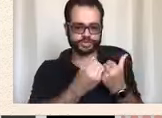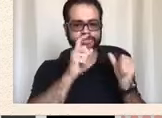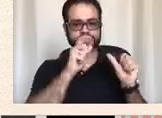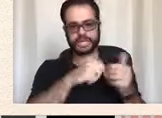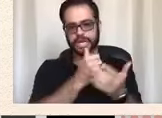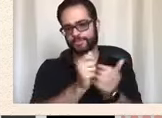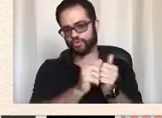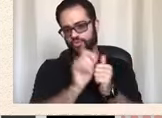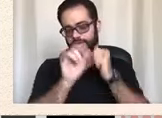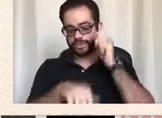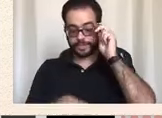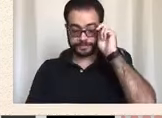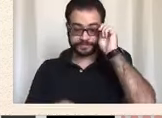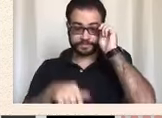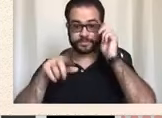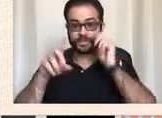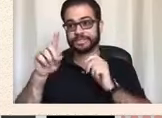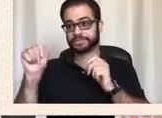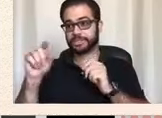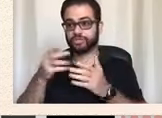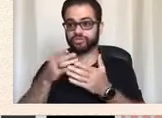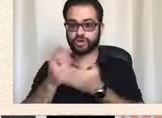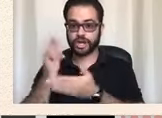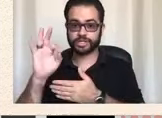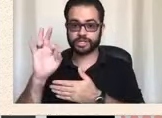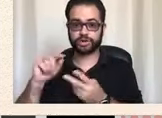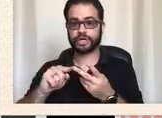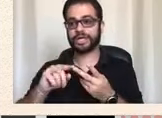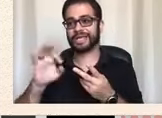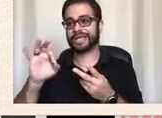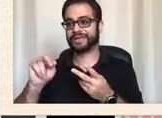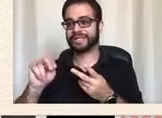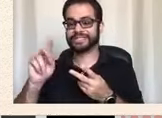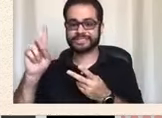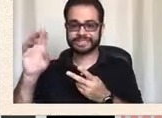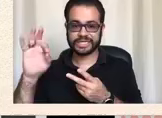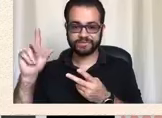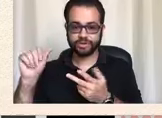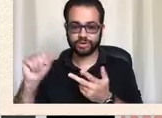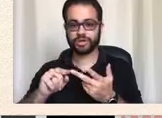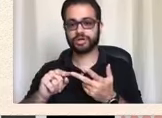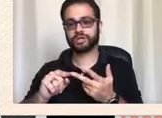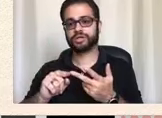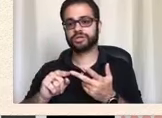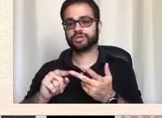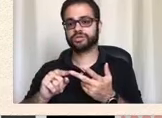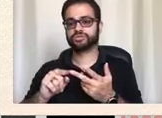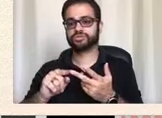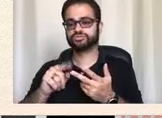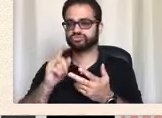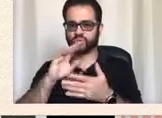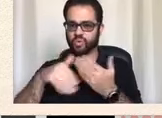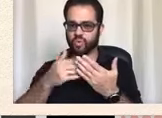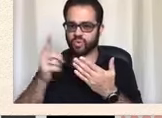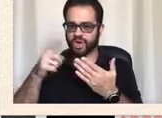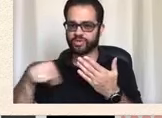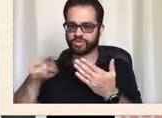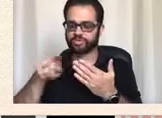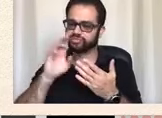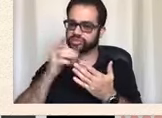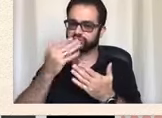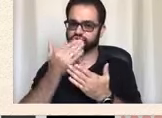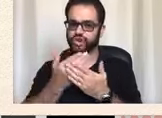Disability Rights Florida, FND of Florida, Rights Law, if you ever get a chance to go to Rights Law, those are really good. So those are gonna teach you